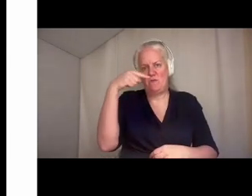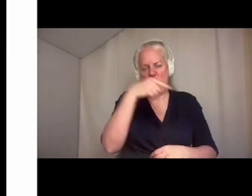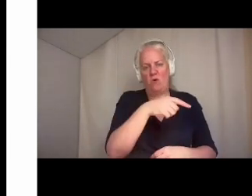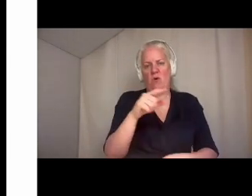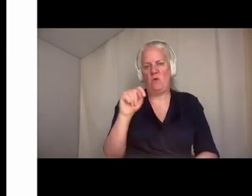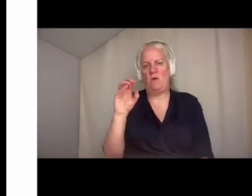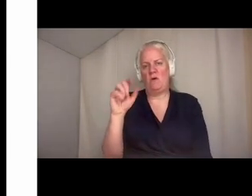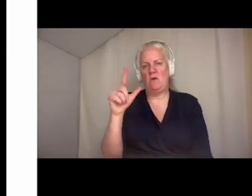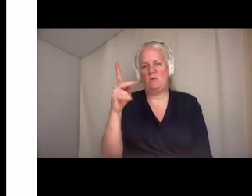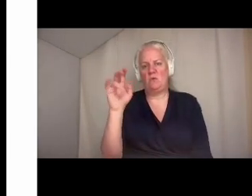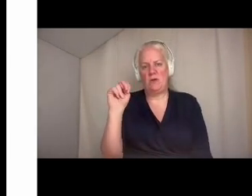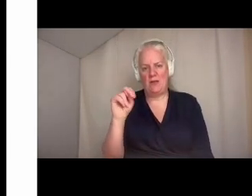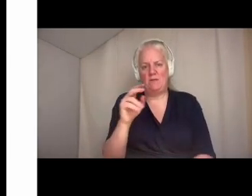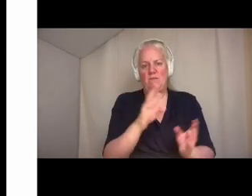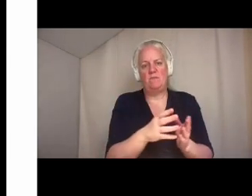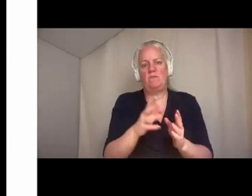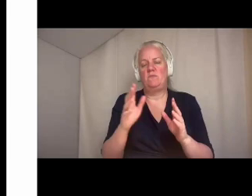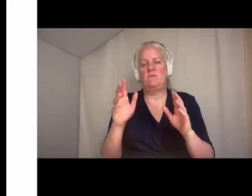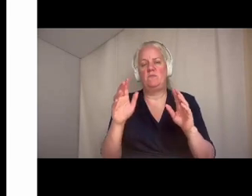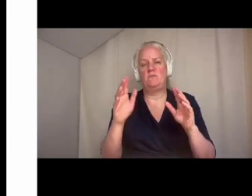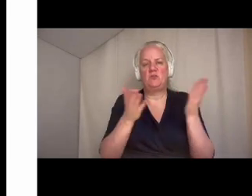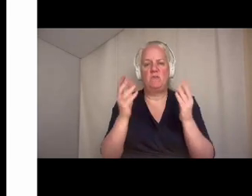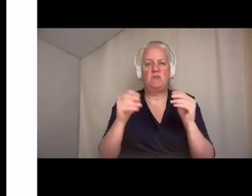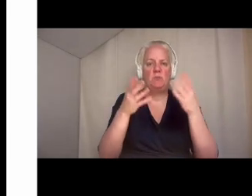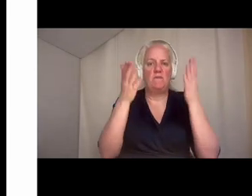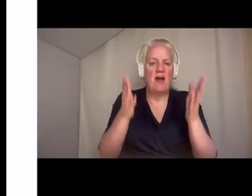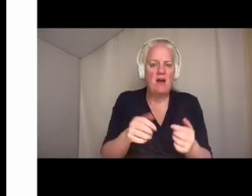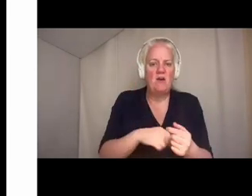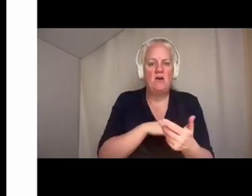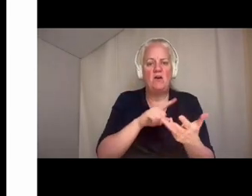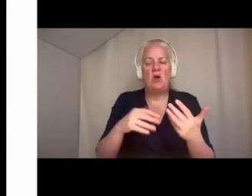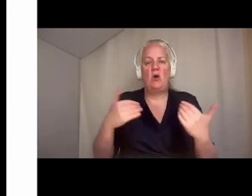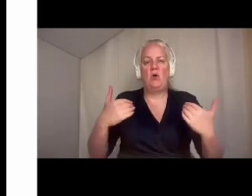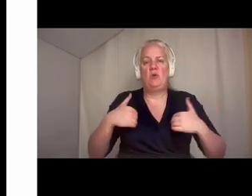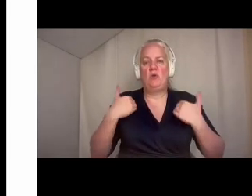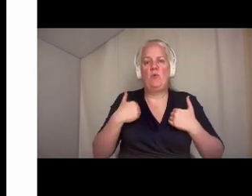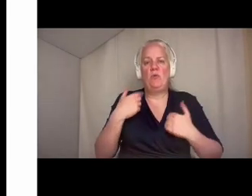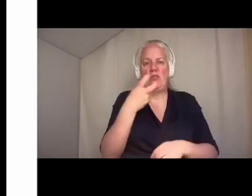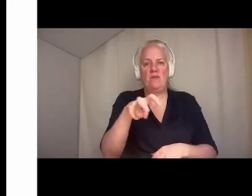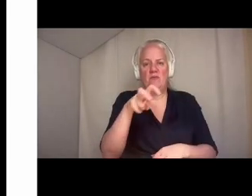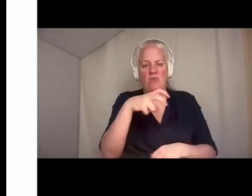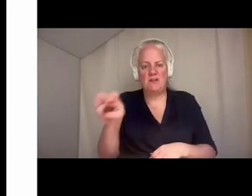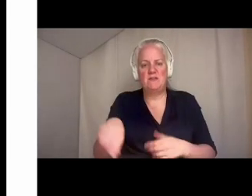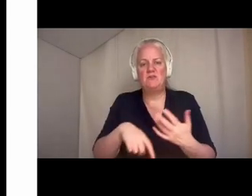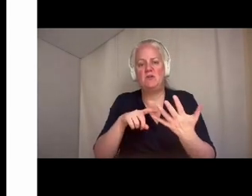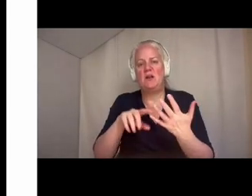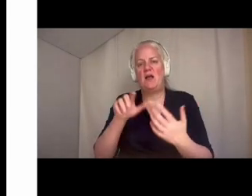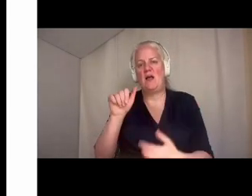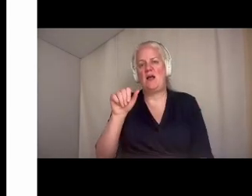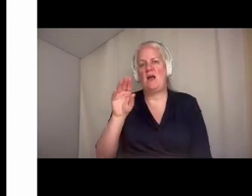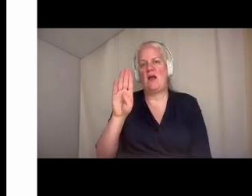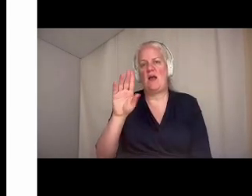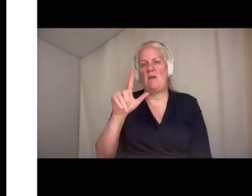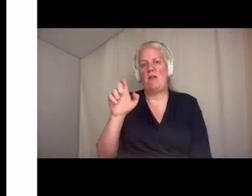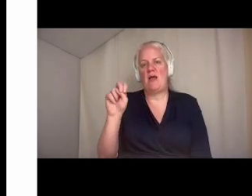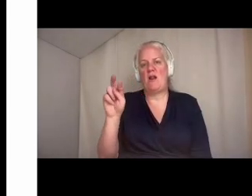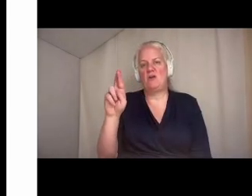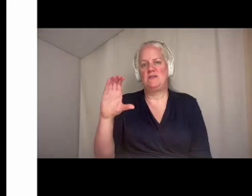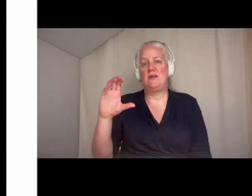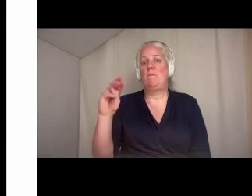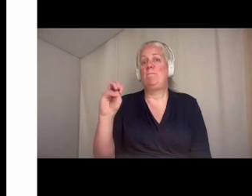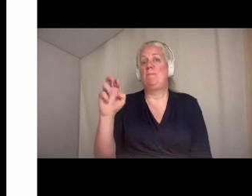youth toolkit, and an ABLE NRC media toolkit, to name a few. And I do want to highlight some of the